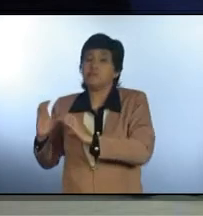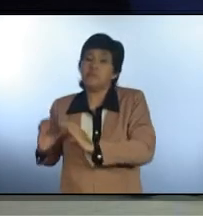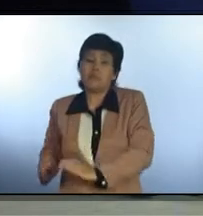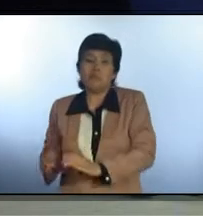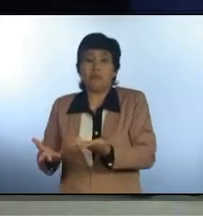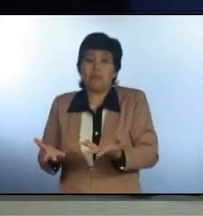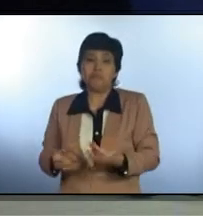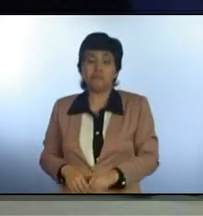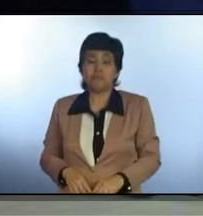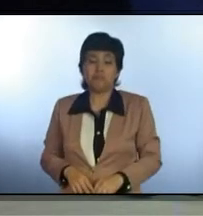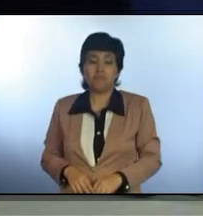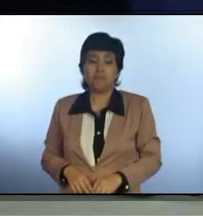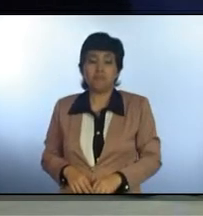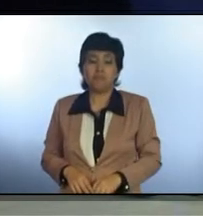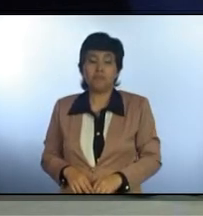conform, yeah?